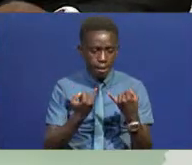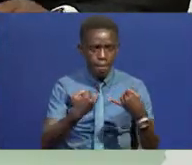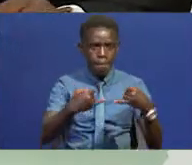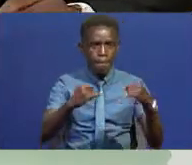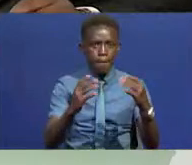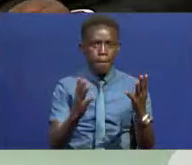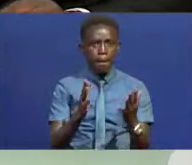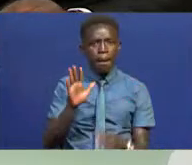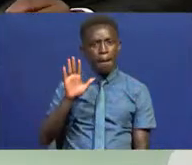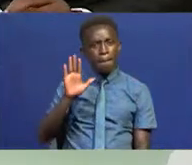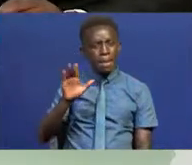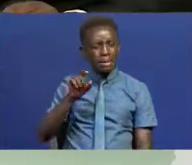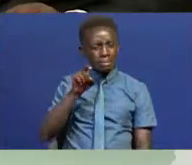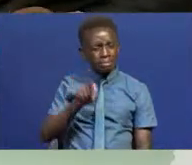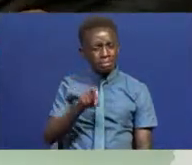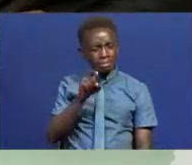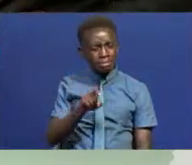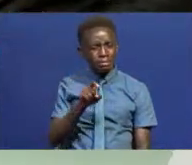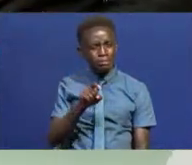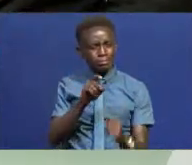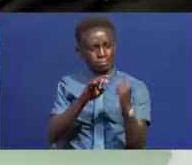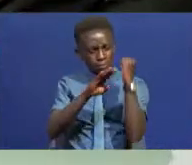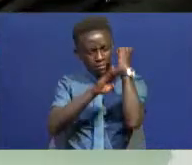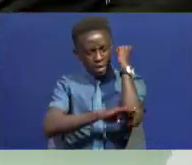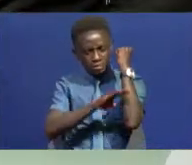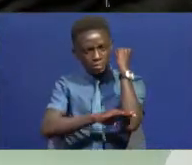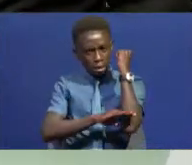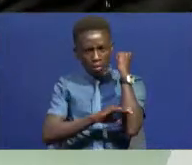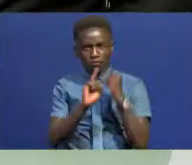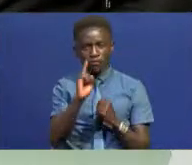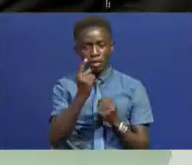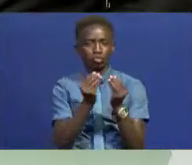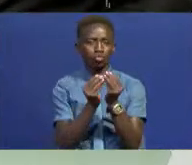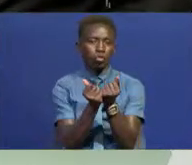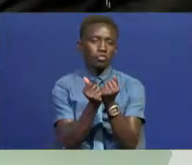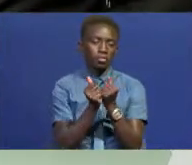Abdiaziz Hashim has the details on a day the health CSCs and Nakumicha